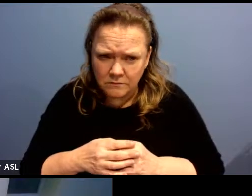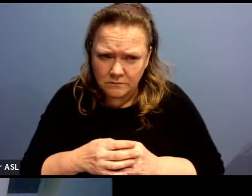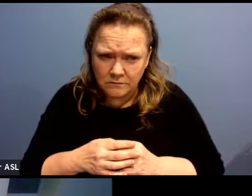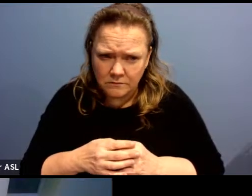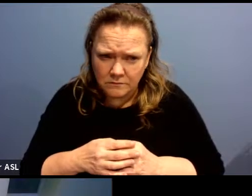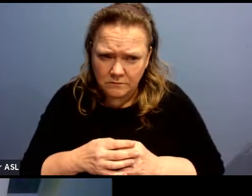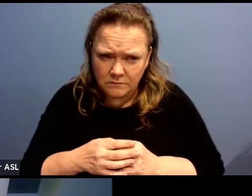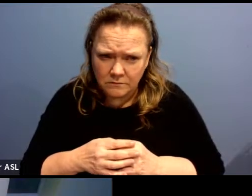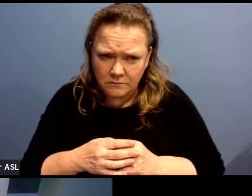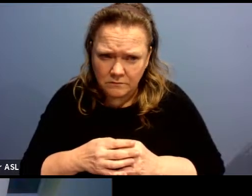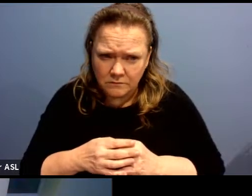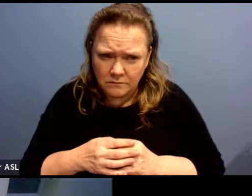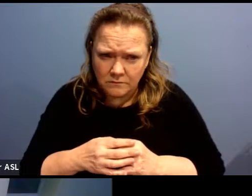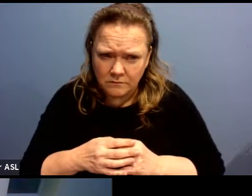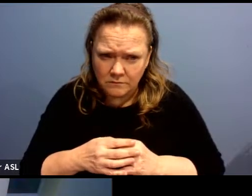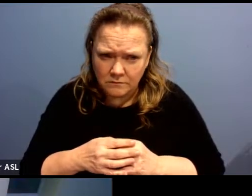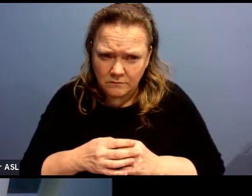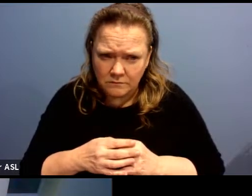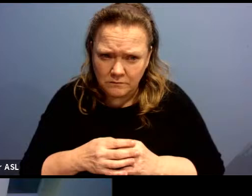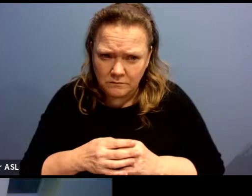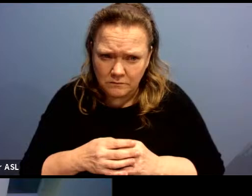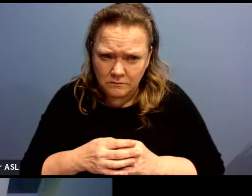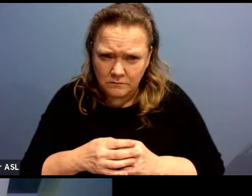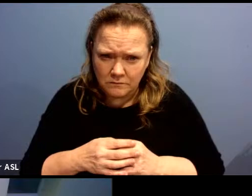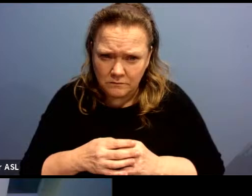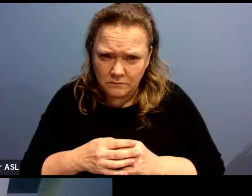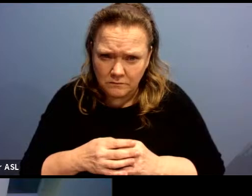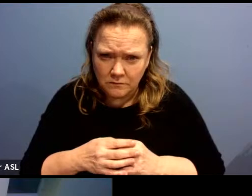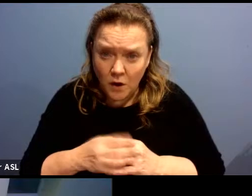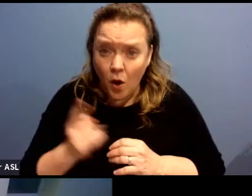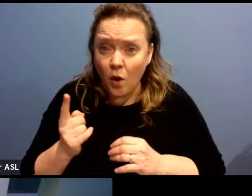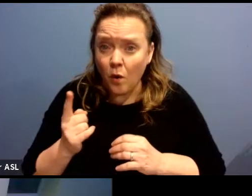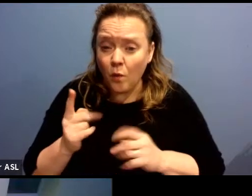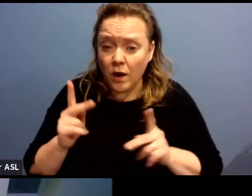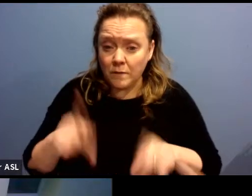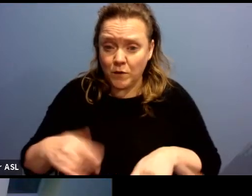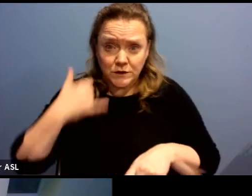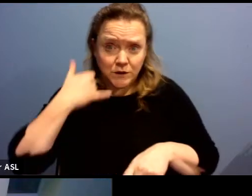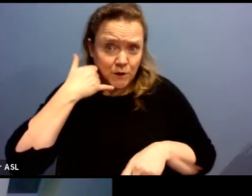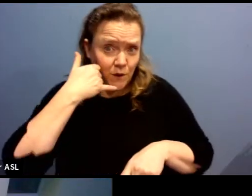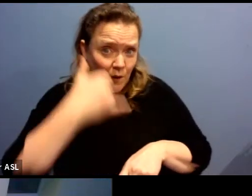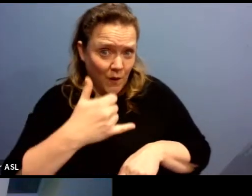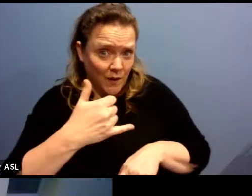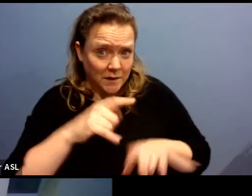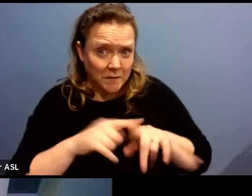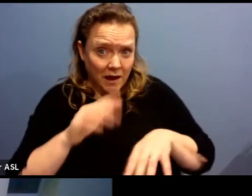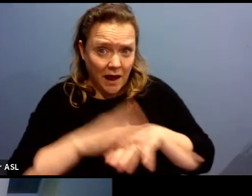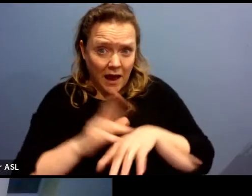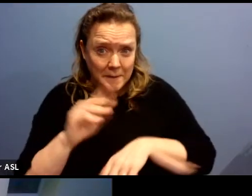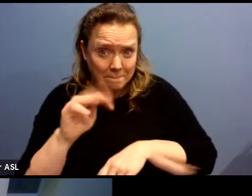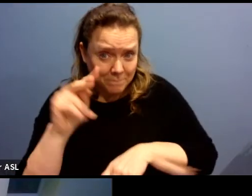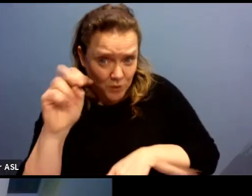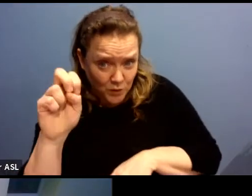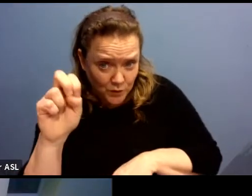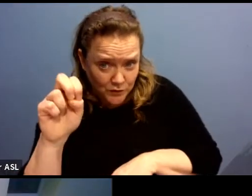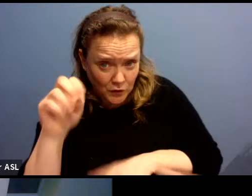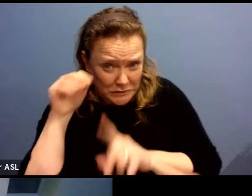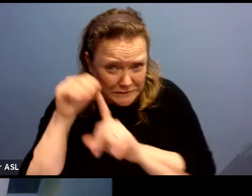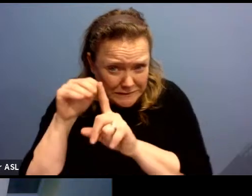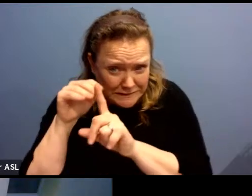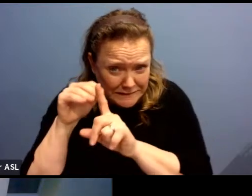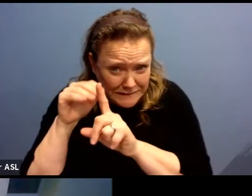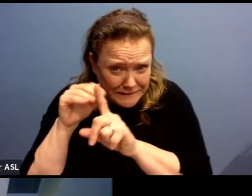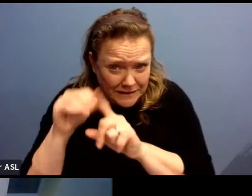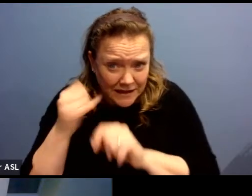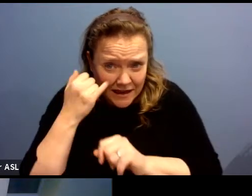Okay, we may have one speaker that is on mute that is trying to get through. A speaker with the